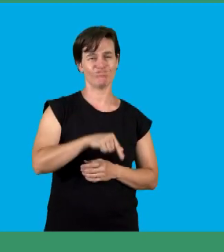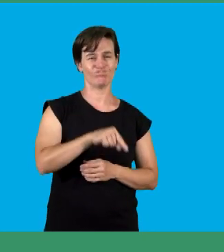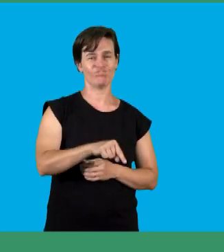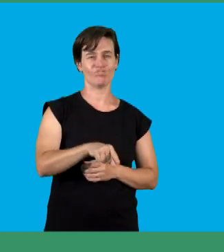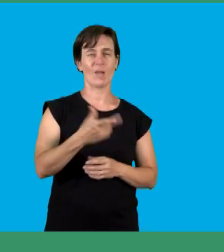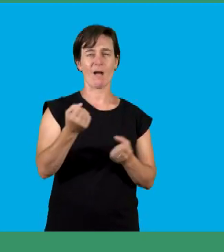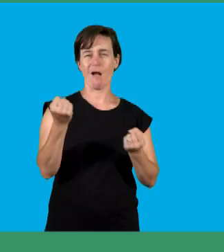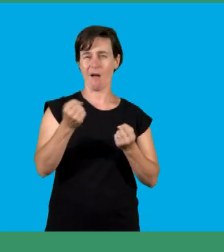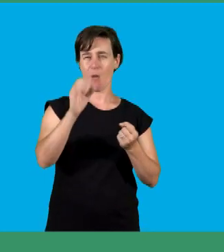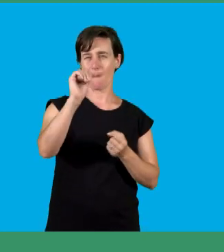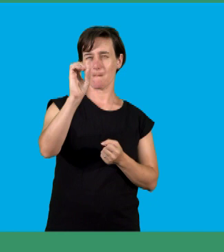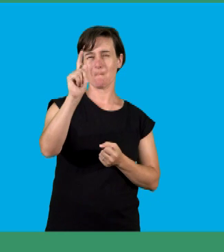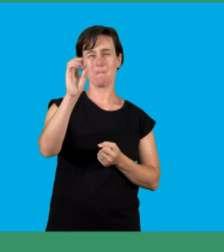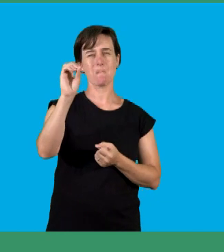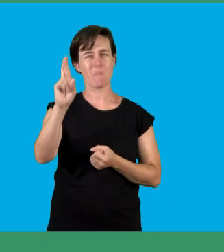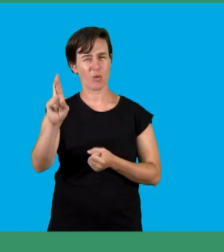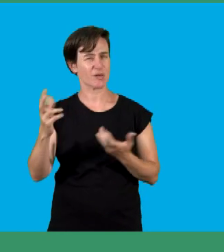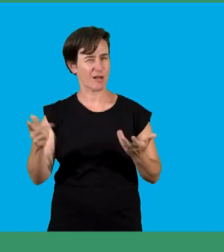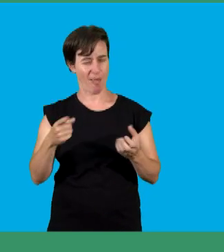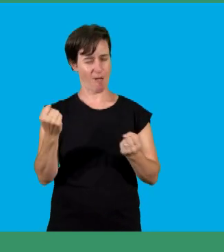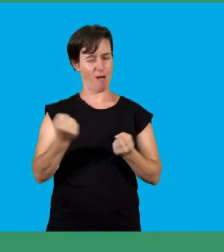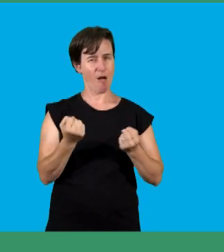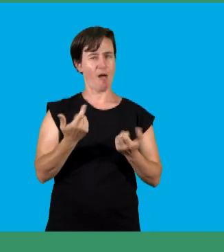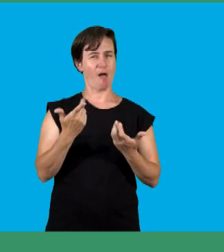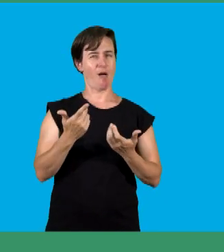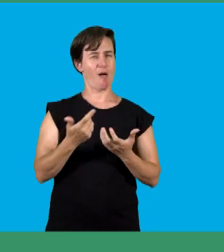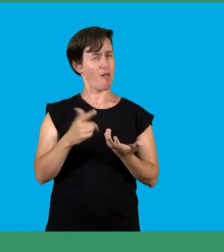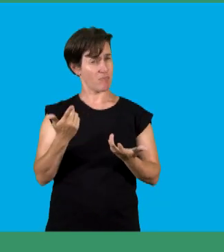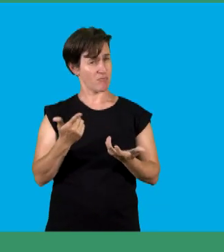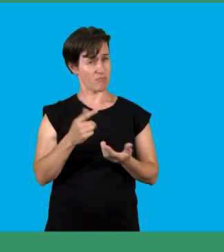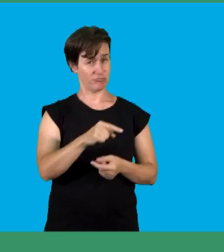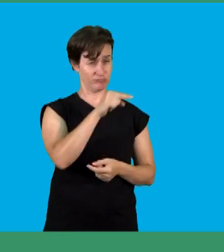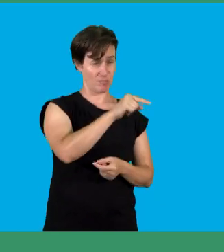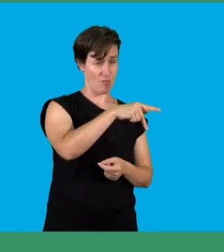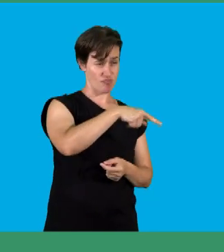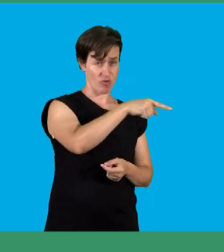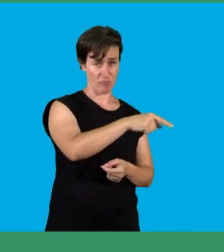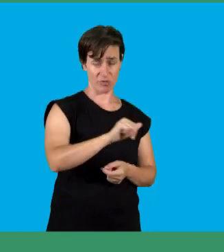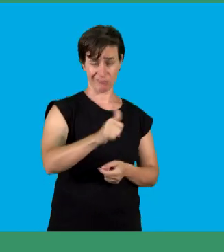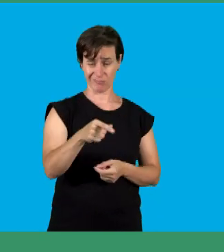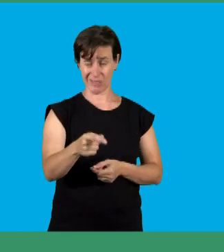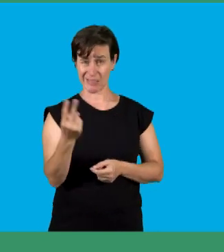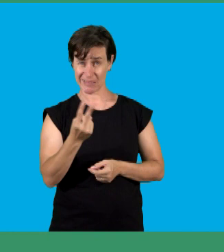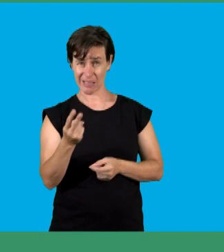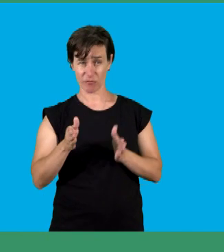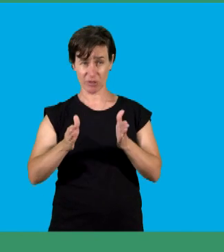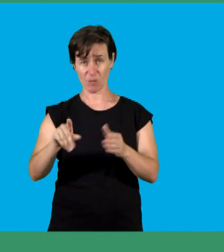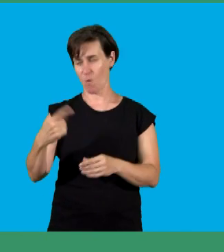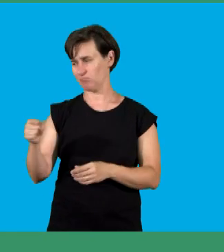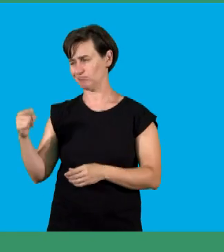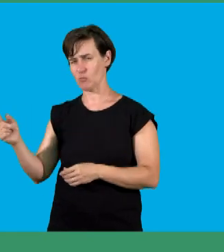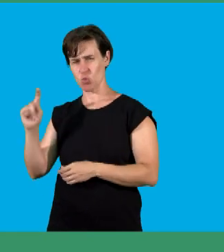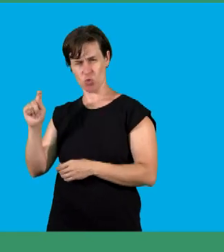motto. Where do we find our motto? Do we find it under primary, under secondary, under